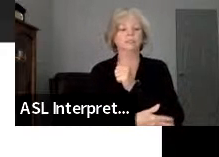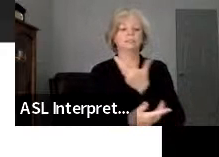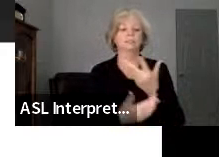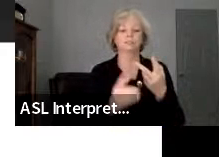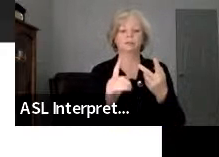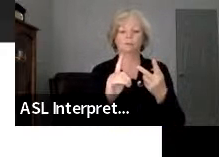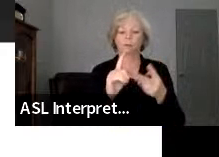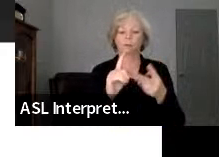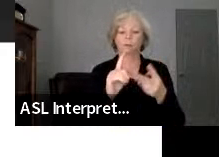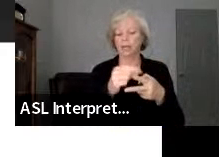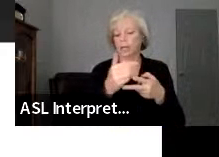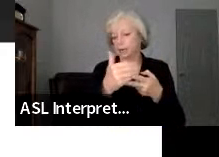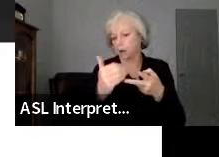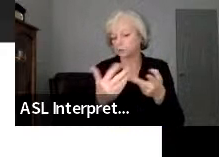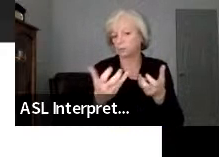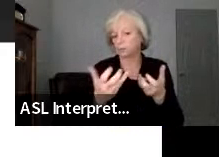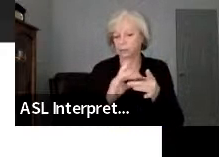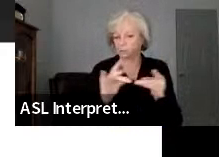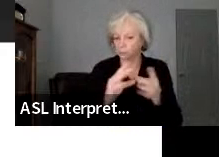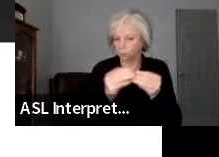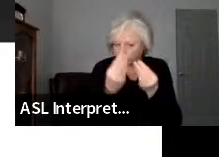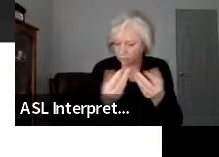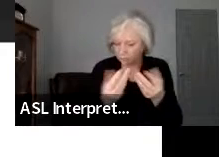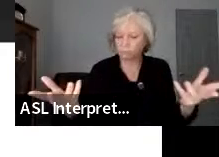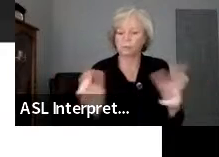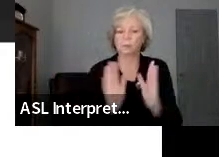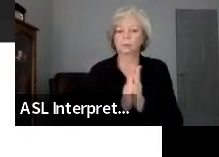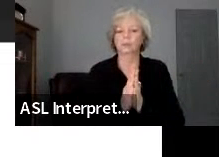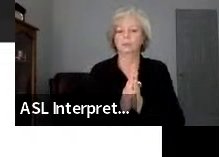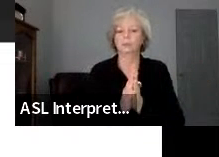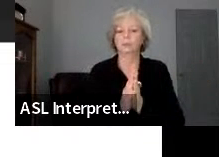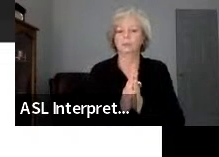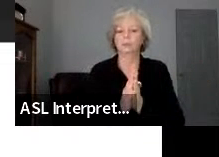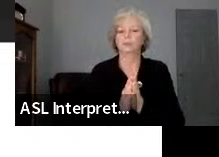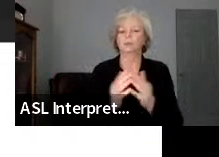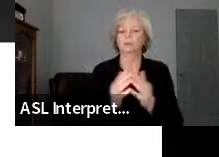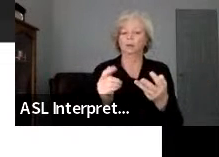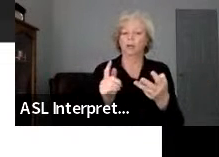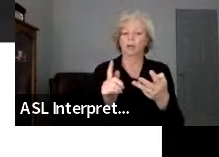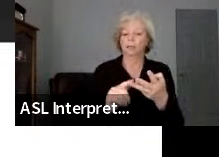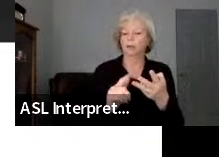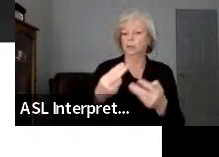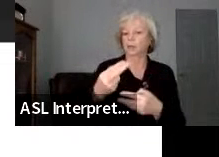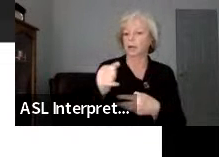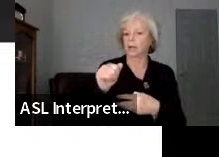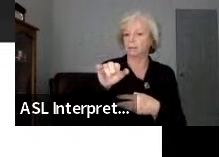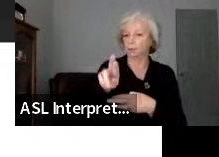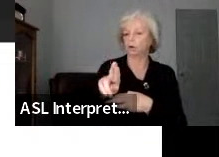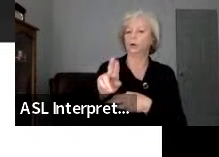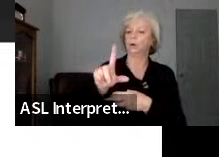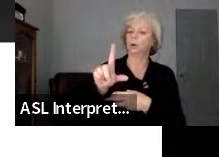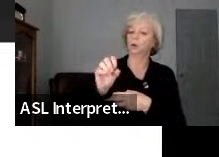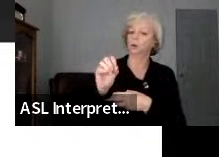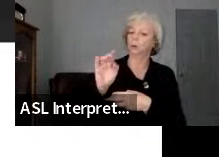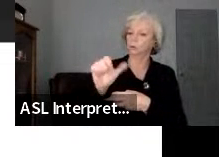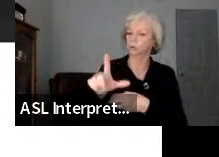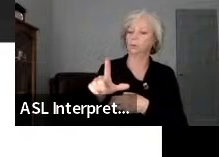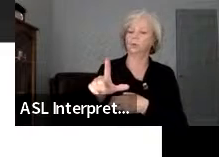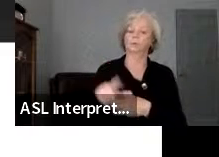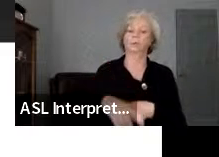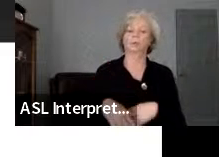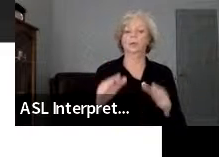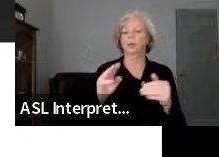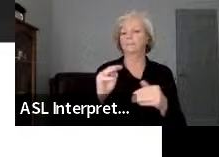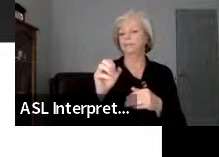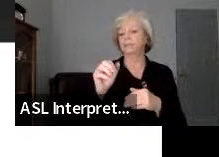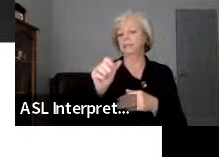the great work that Tueri shared with us about the hyperlocal vaccine media work that's going on. So hopefully we'll get